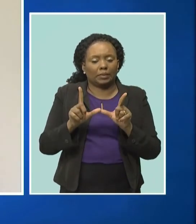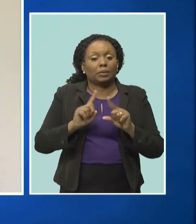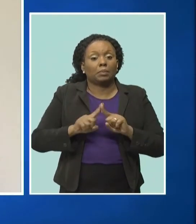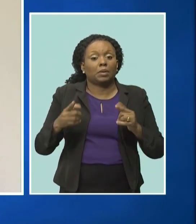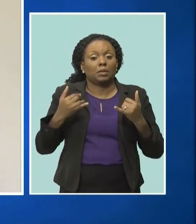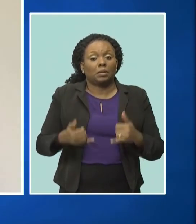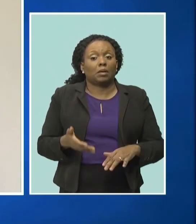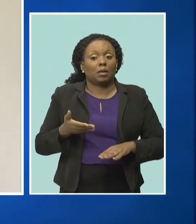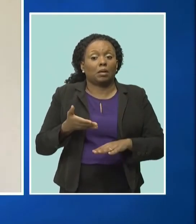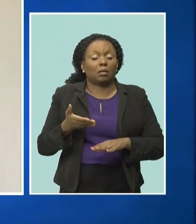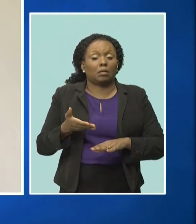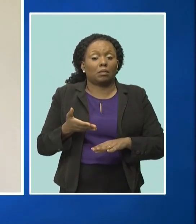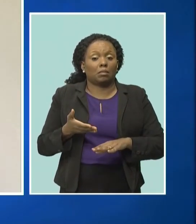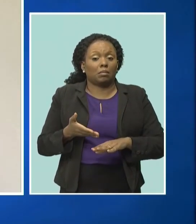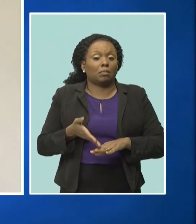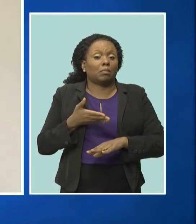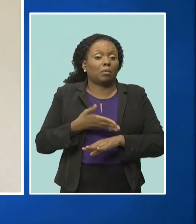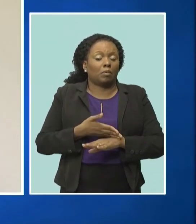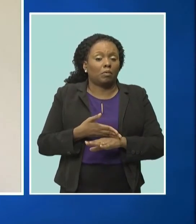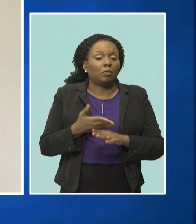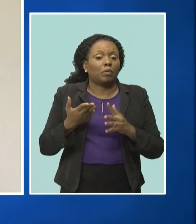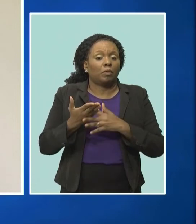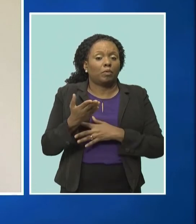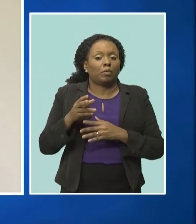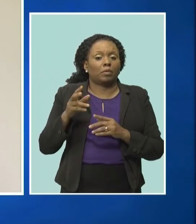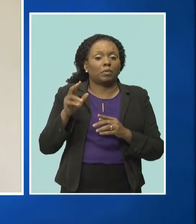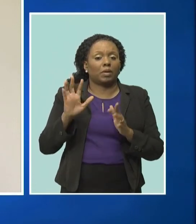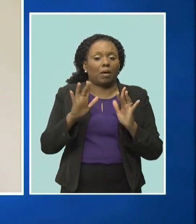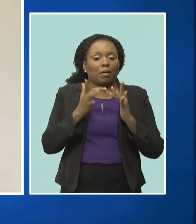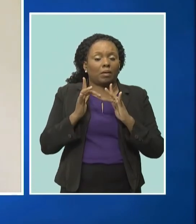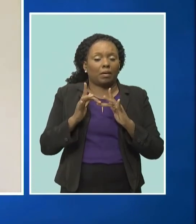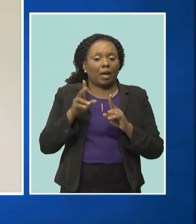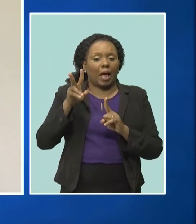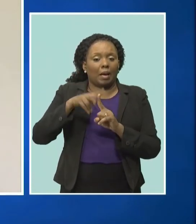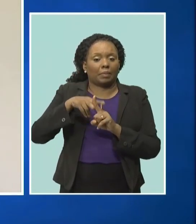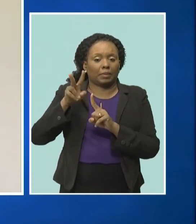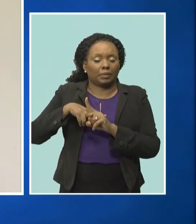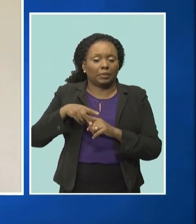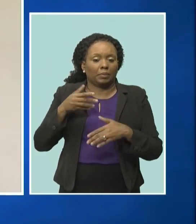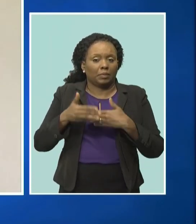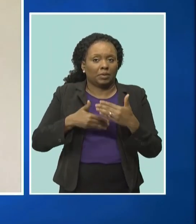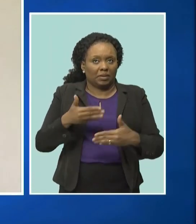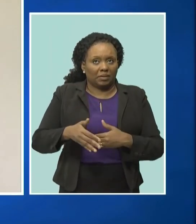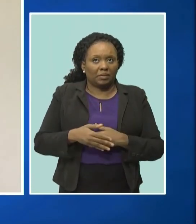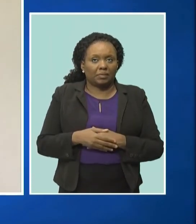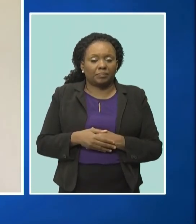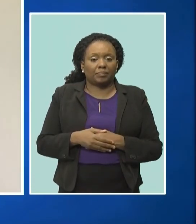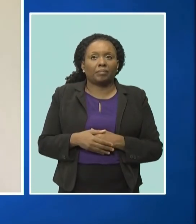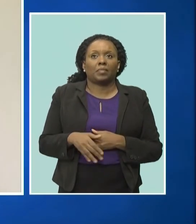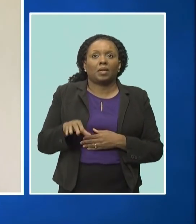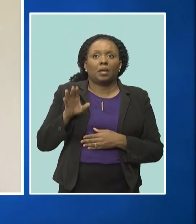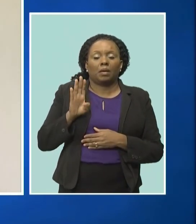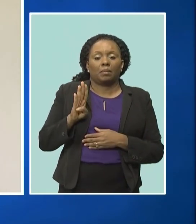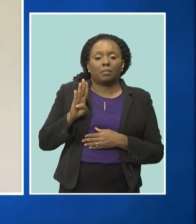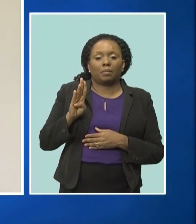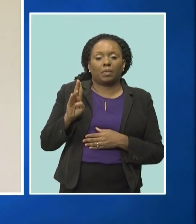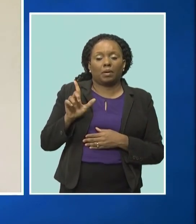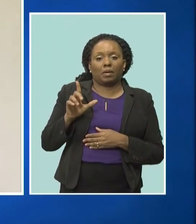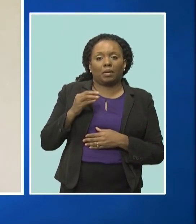the online application process. Indeed, Barbados Light and Power will have to